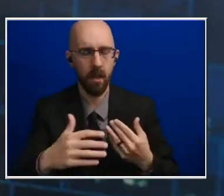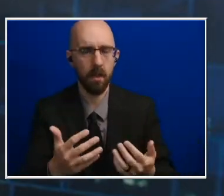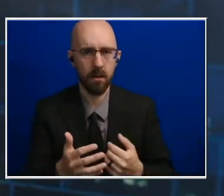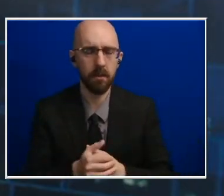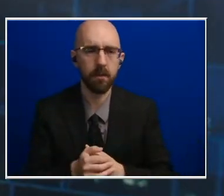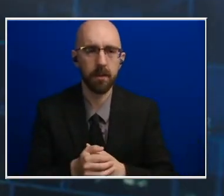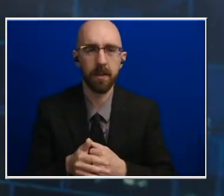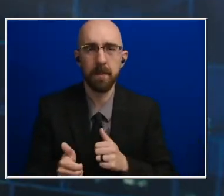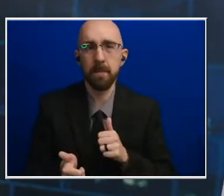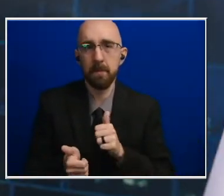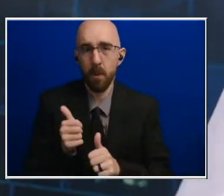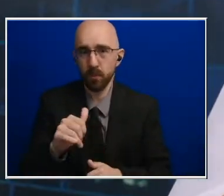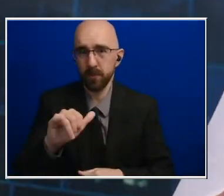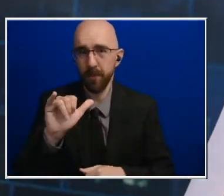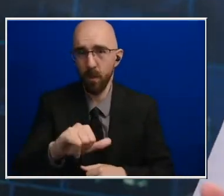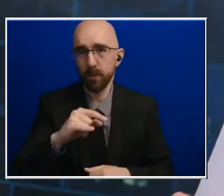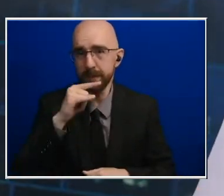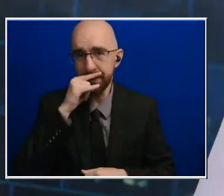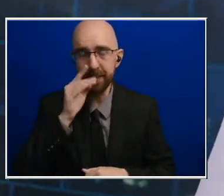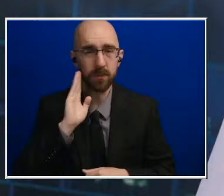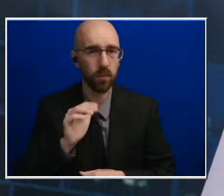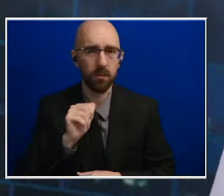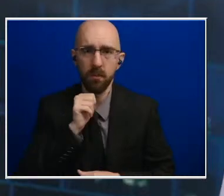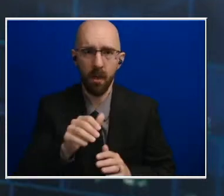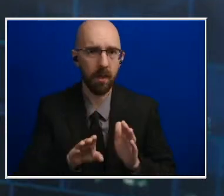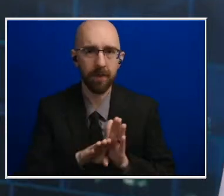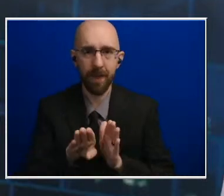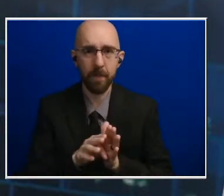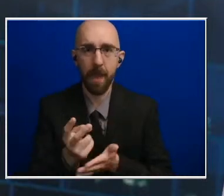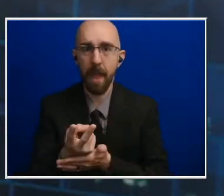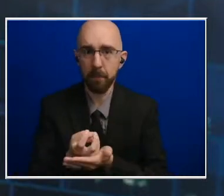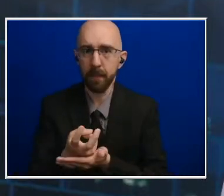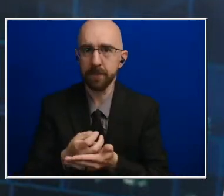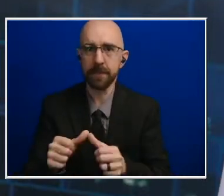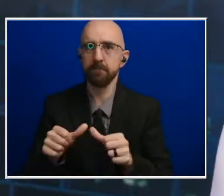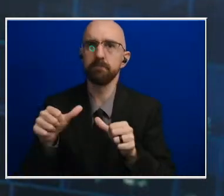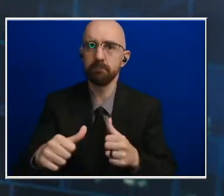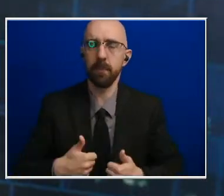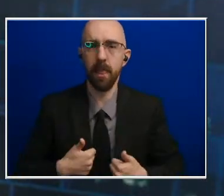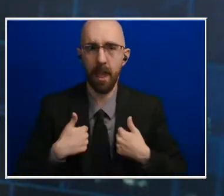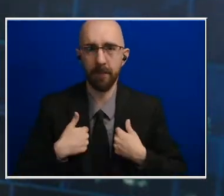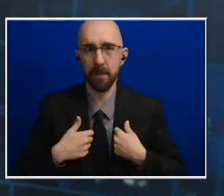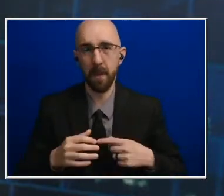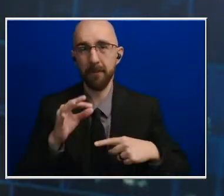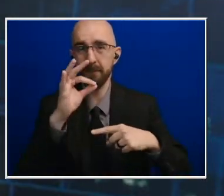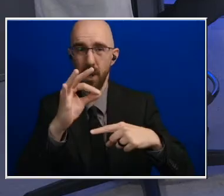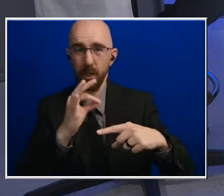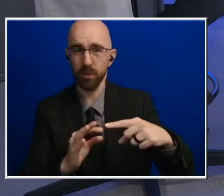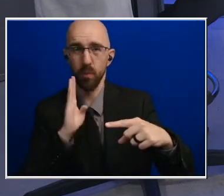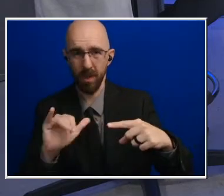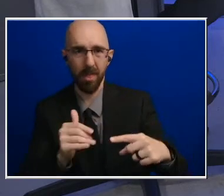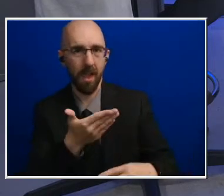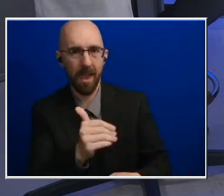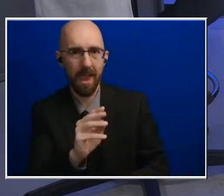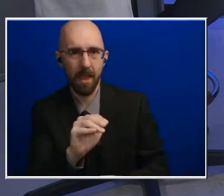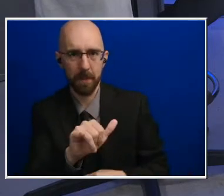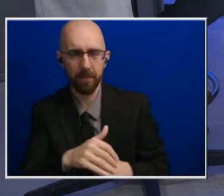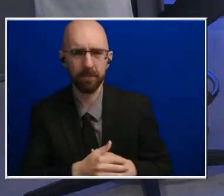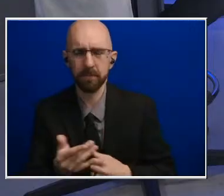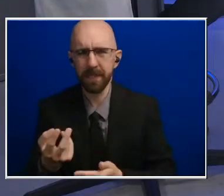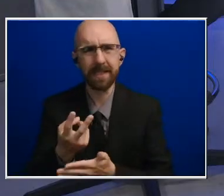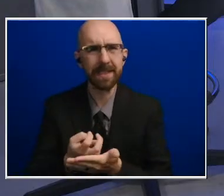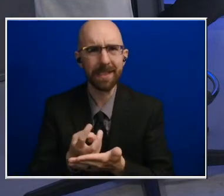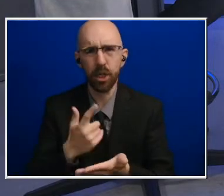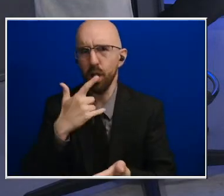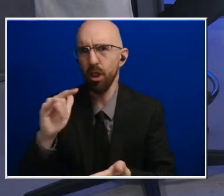those kids will not develop epilepsy lifelong, but a fraction will, like Amy did. But what does a seizure look like in